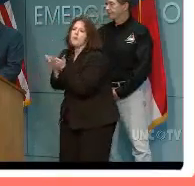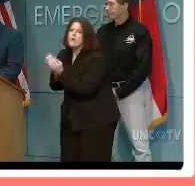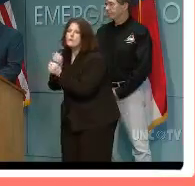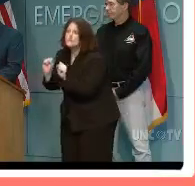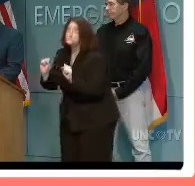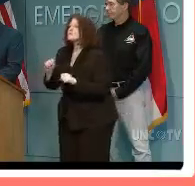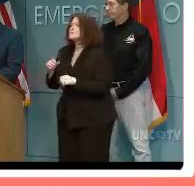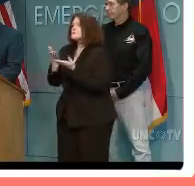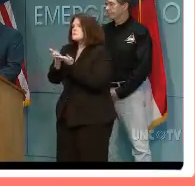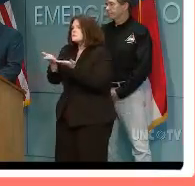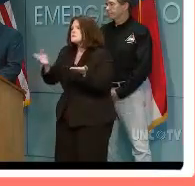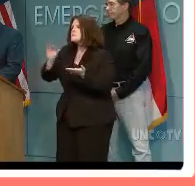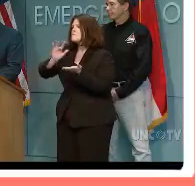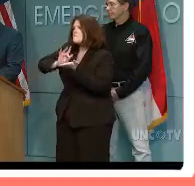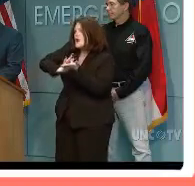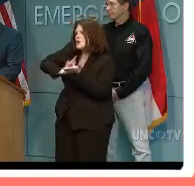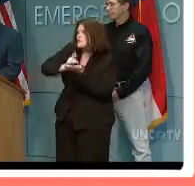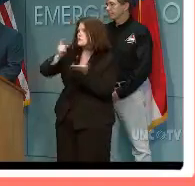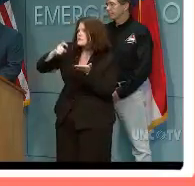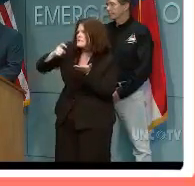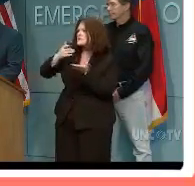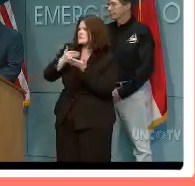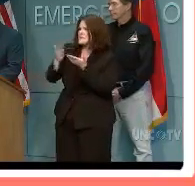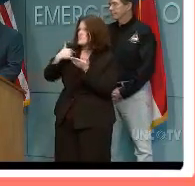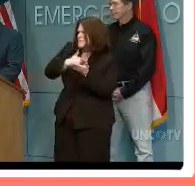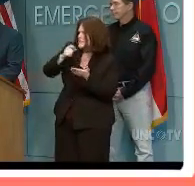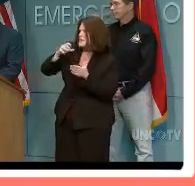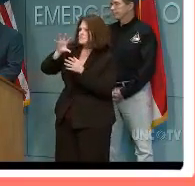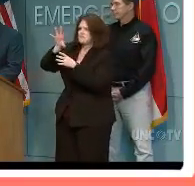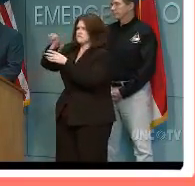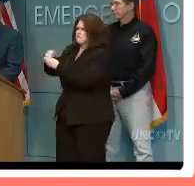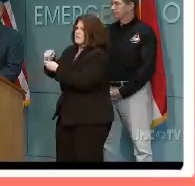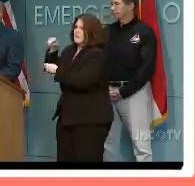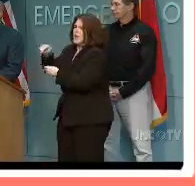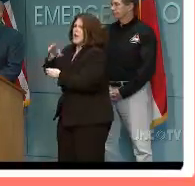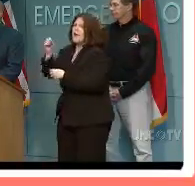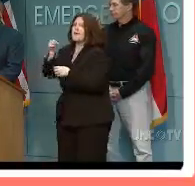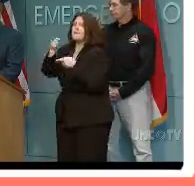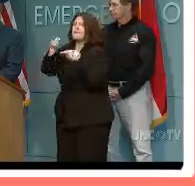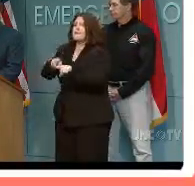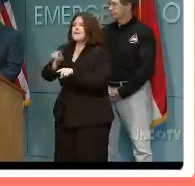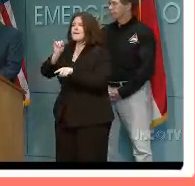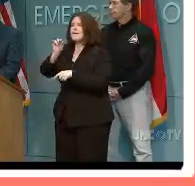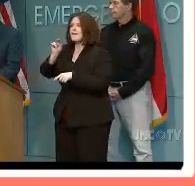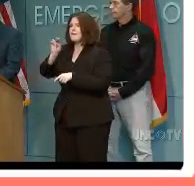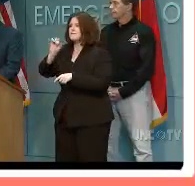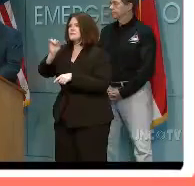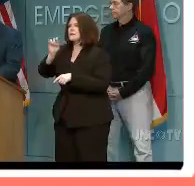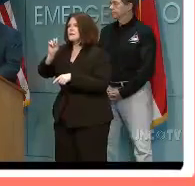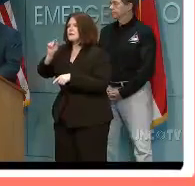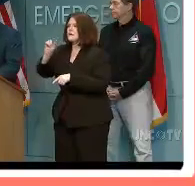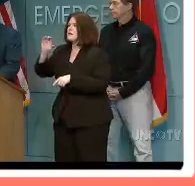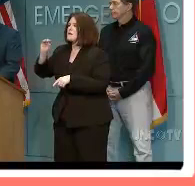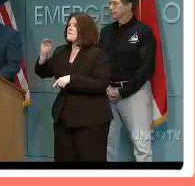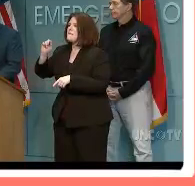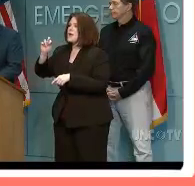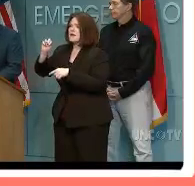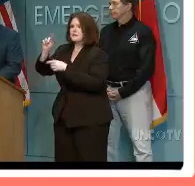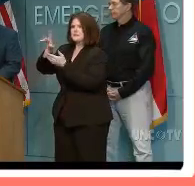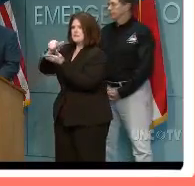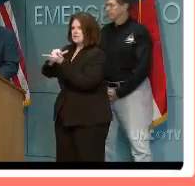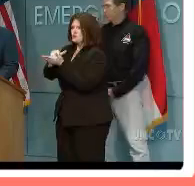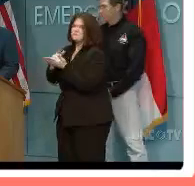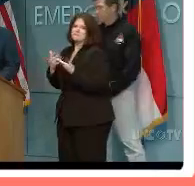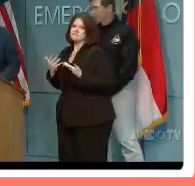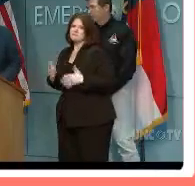rescue, medical supplies, all of the things that we need, as well as an incident command. Will be supporting that effort there. And that